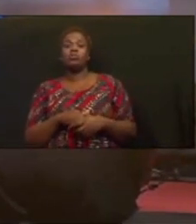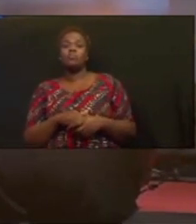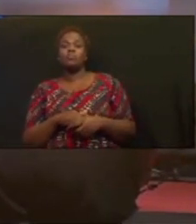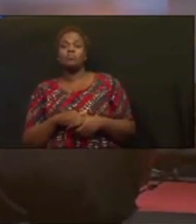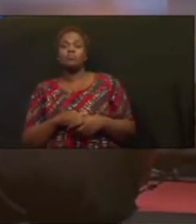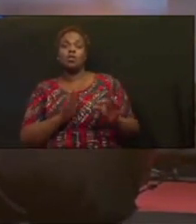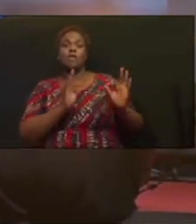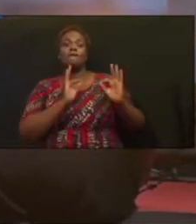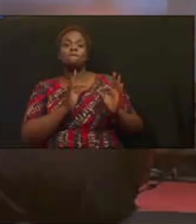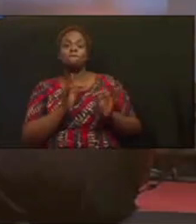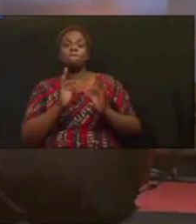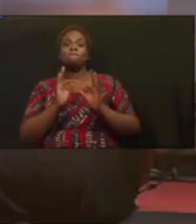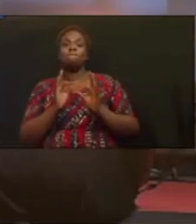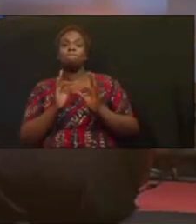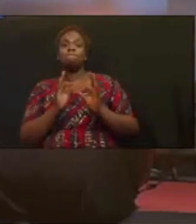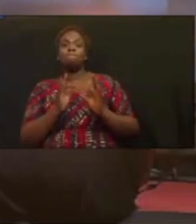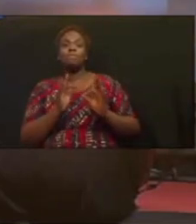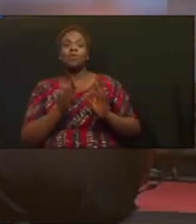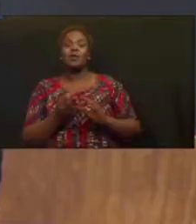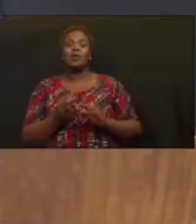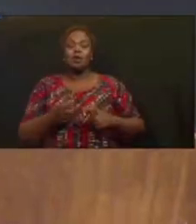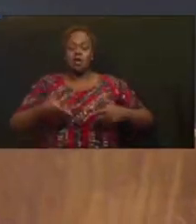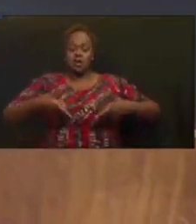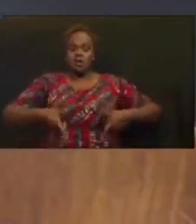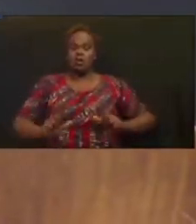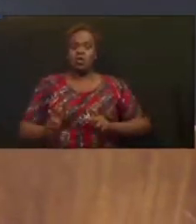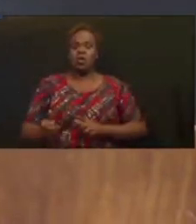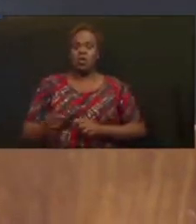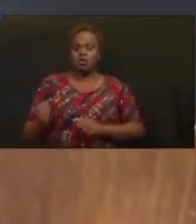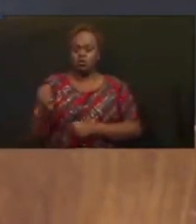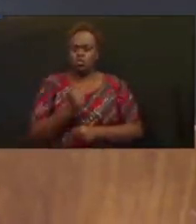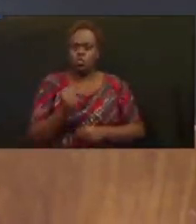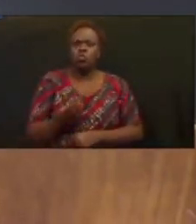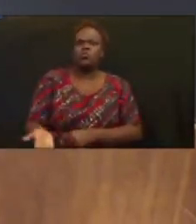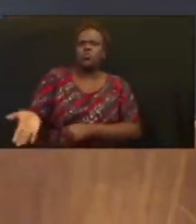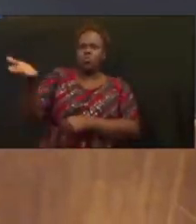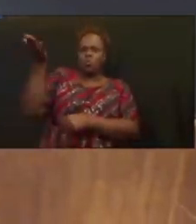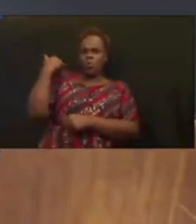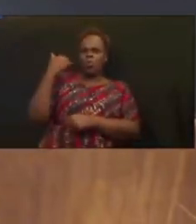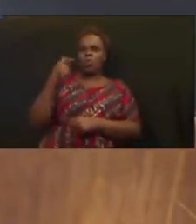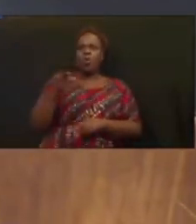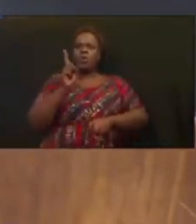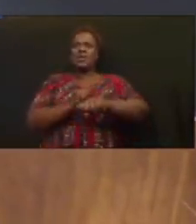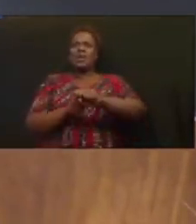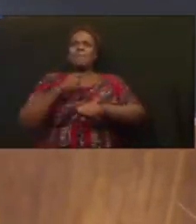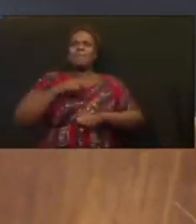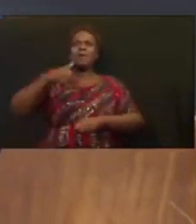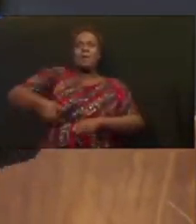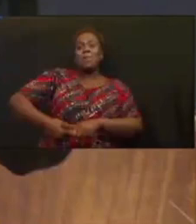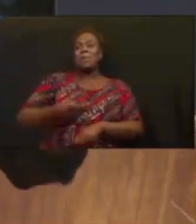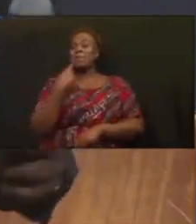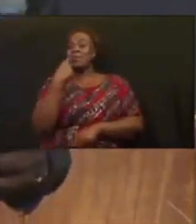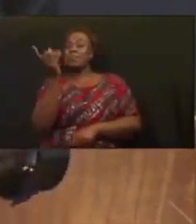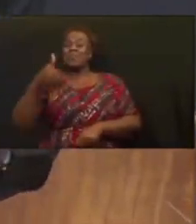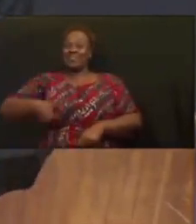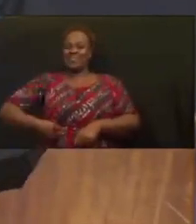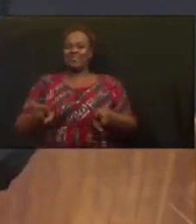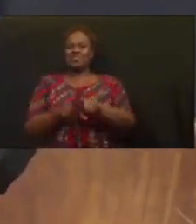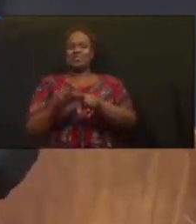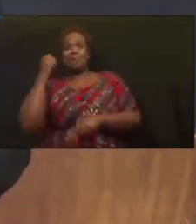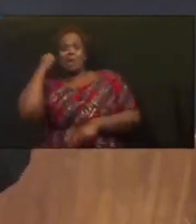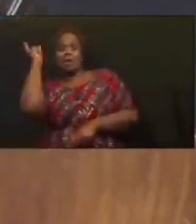Fold all those things. Let the old go. When I was a child, I spoke like a child. I understood like a